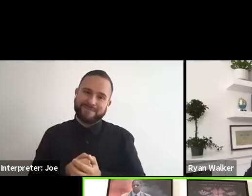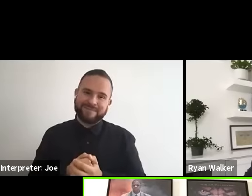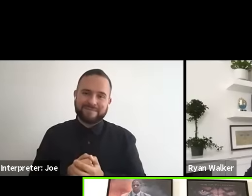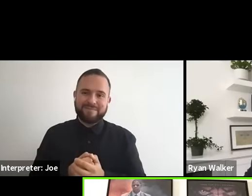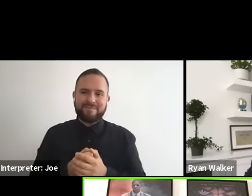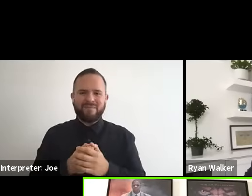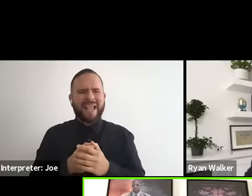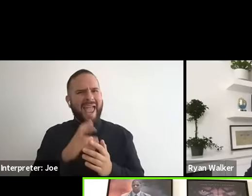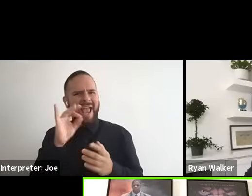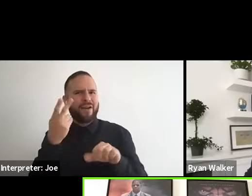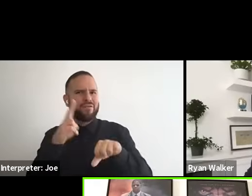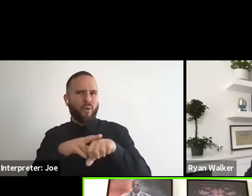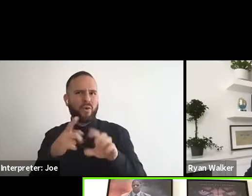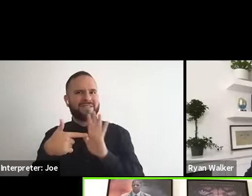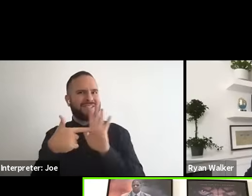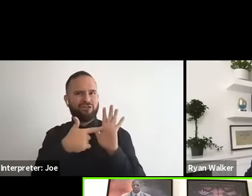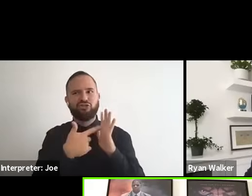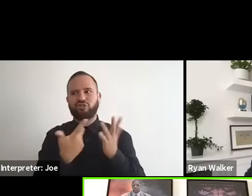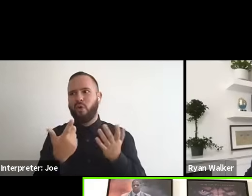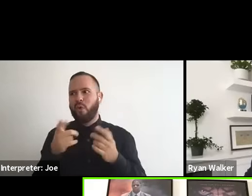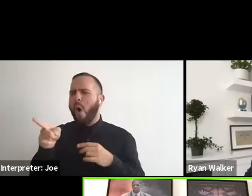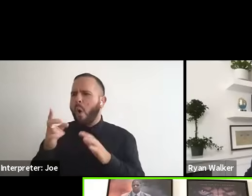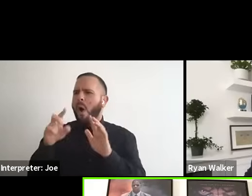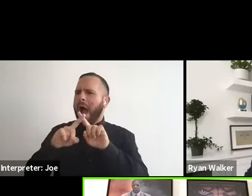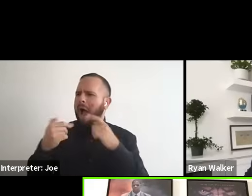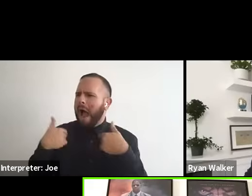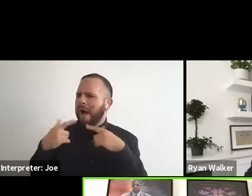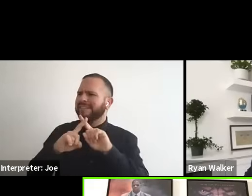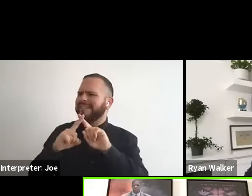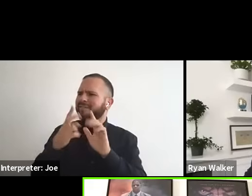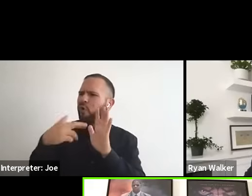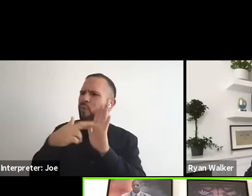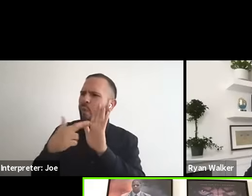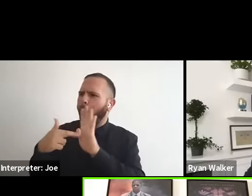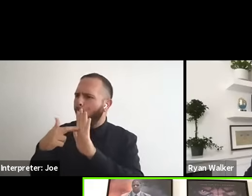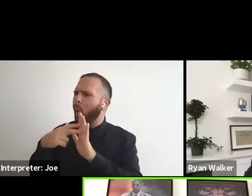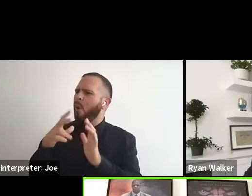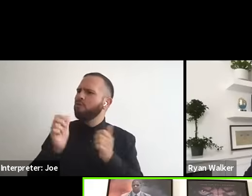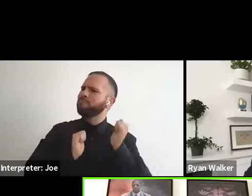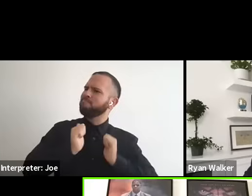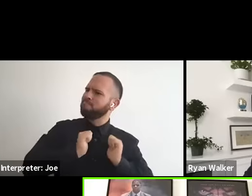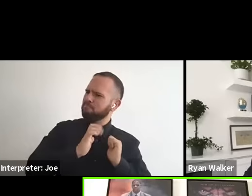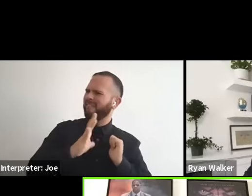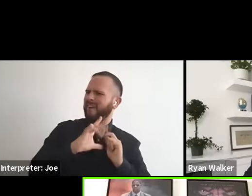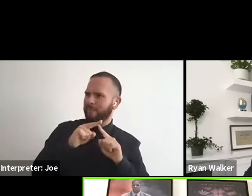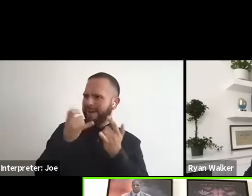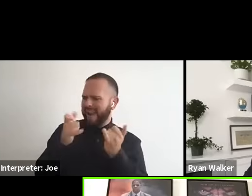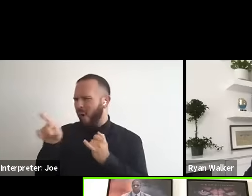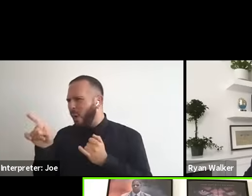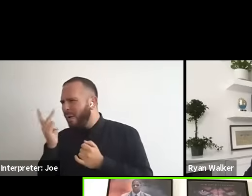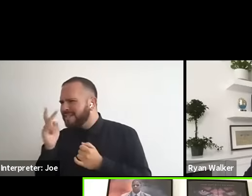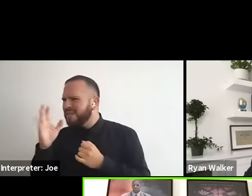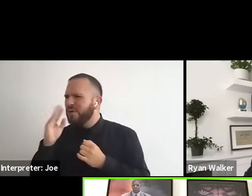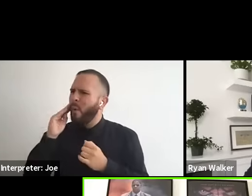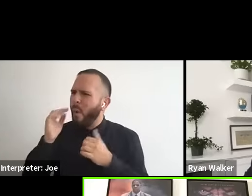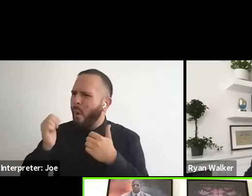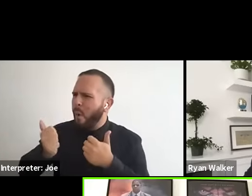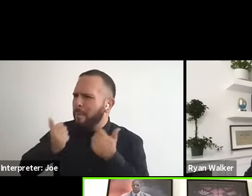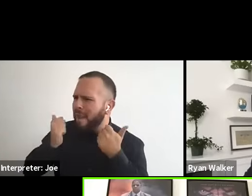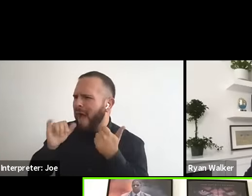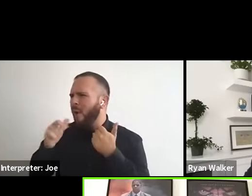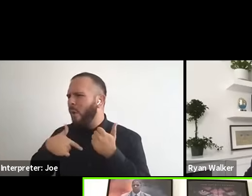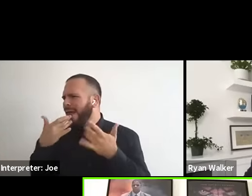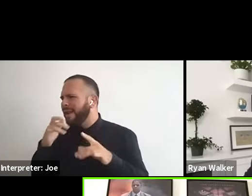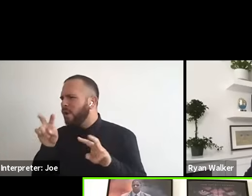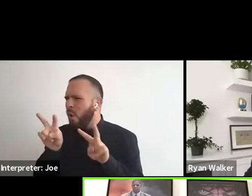but this is this thing that they do at home, and it's pretty cool. Or these extra skills they had, and I had no idea. It makes you more of a tangible person, which